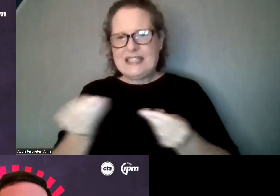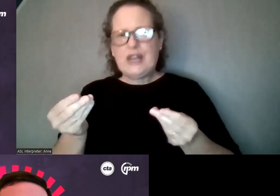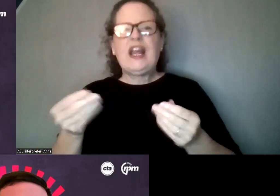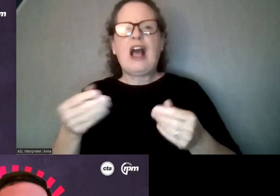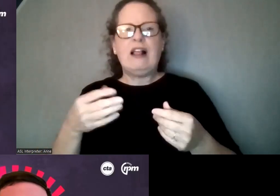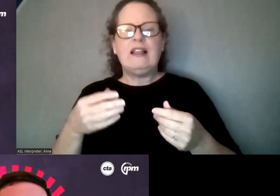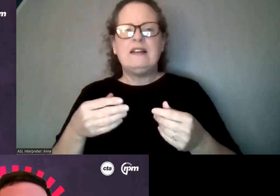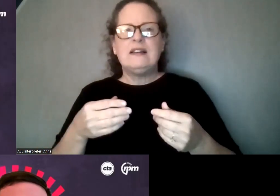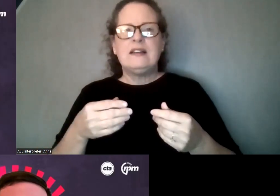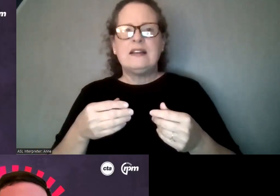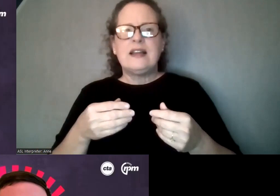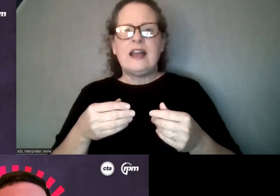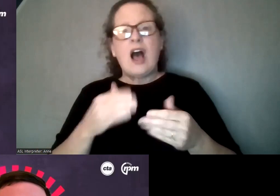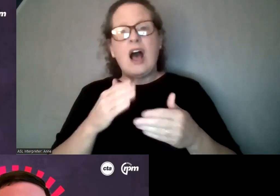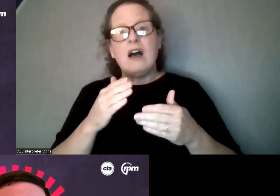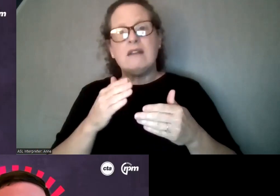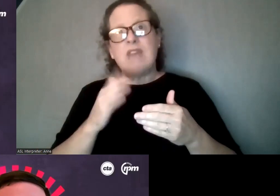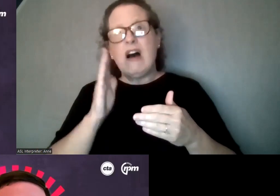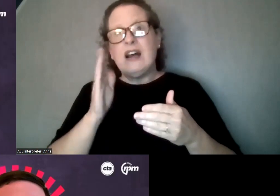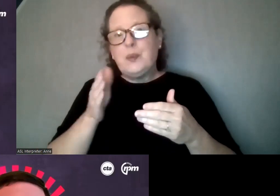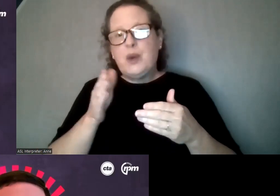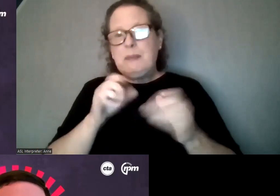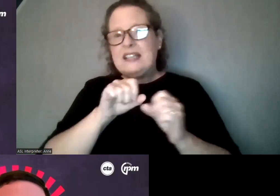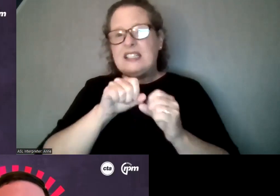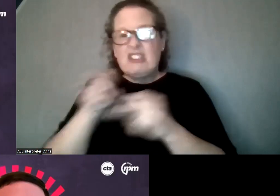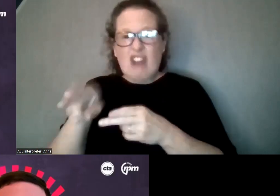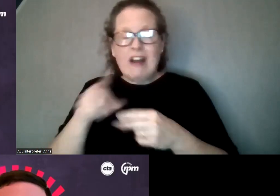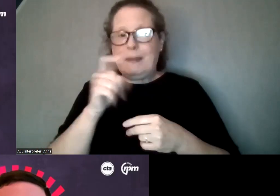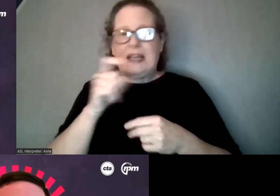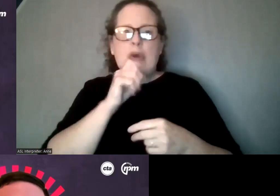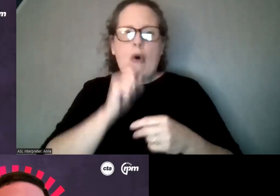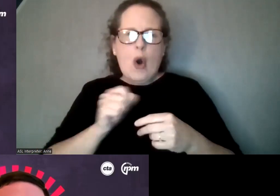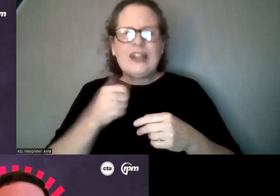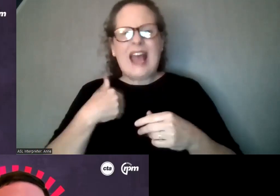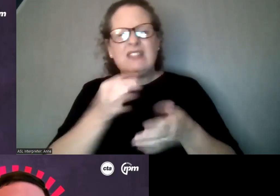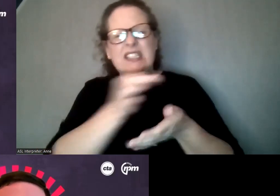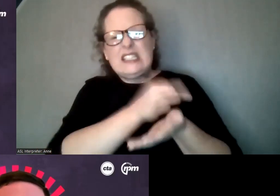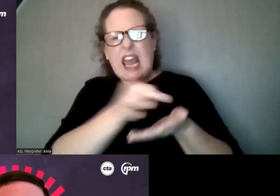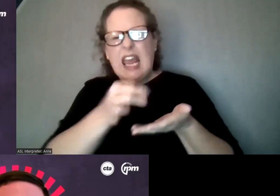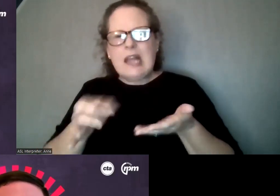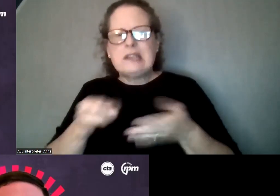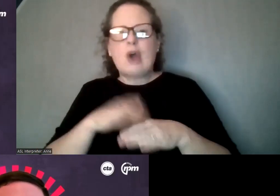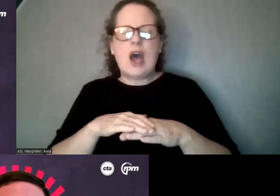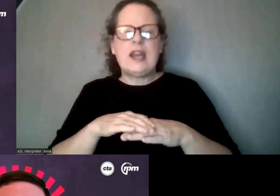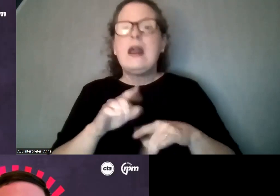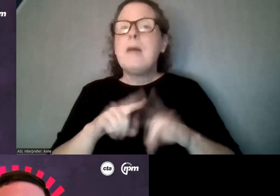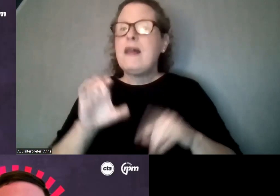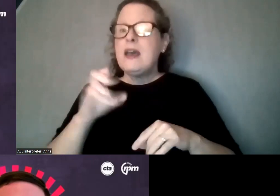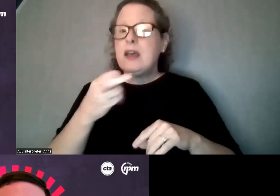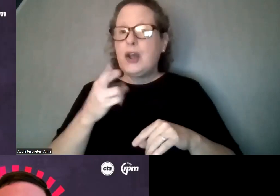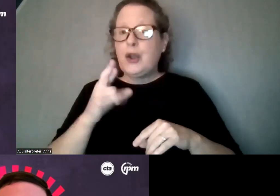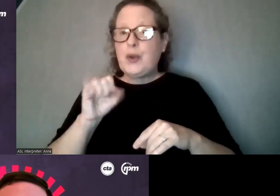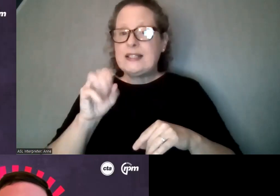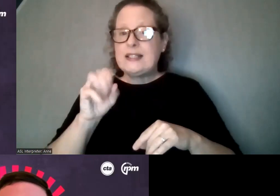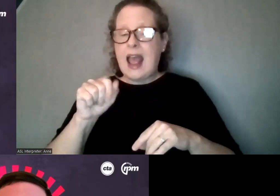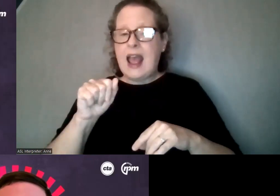discarded it. It's very old, stains everything. But yes, chrysanthemums happen to be one of the most